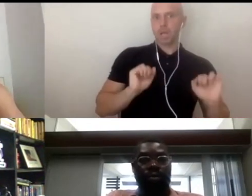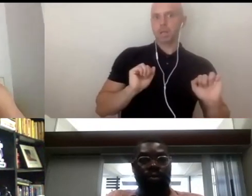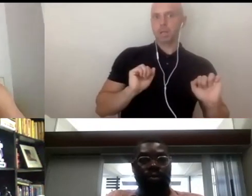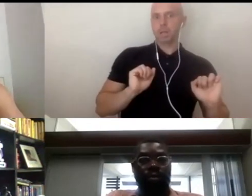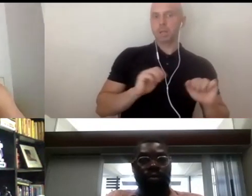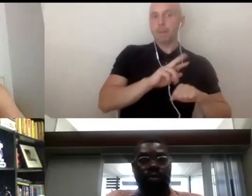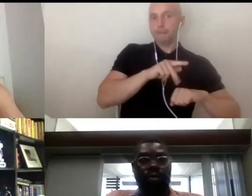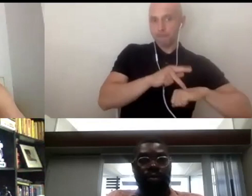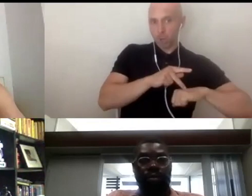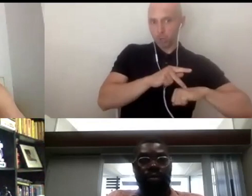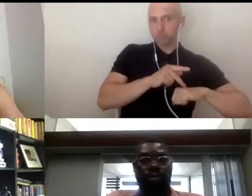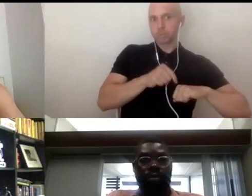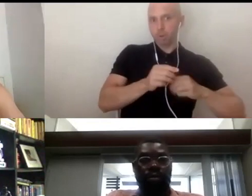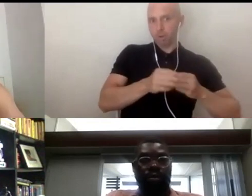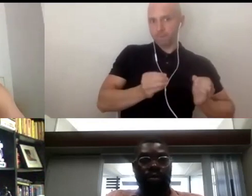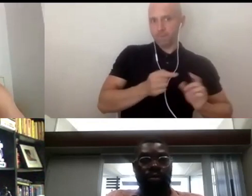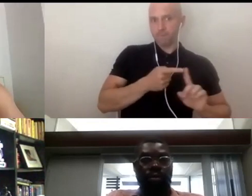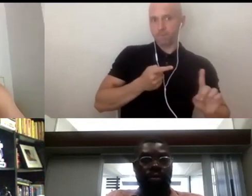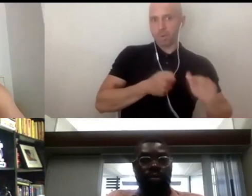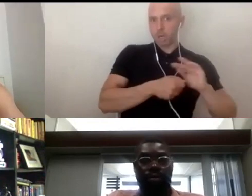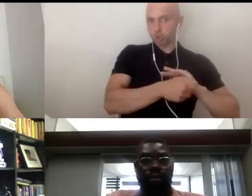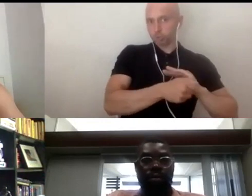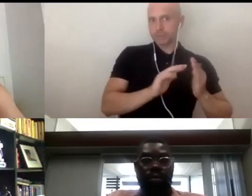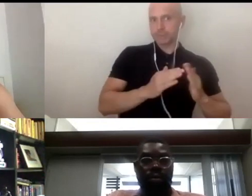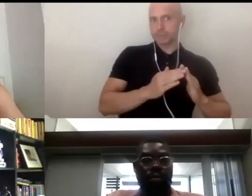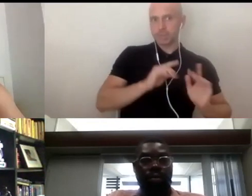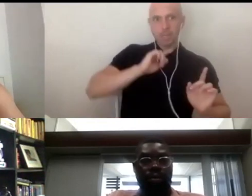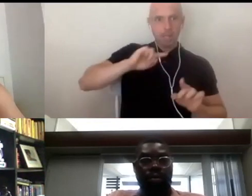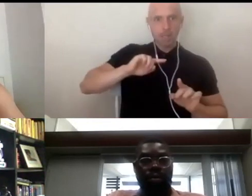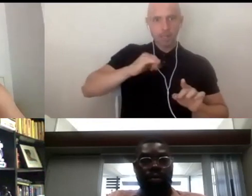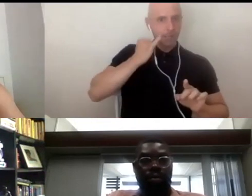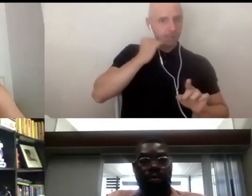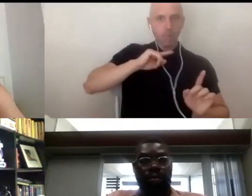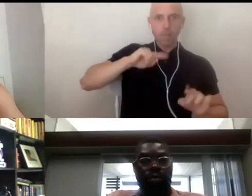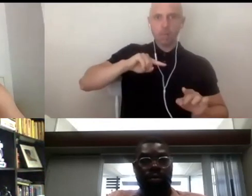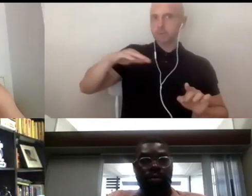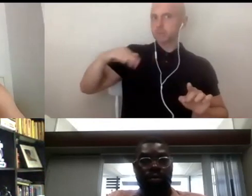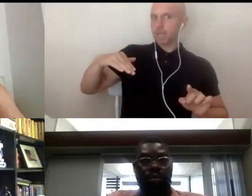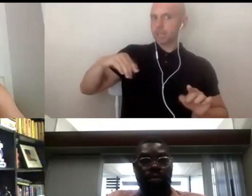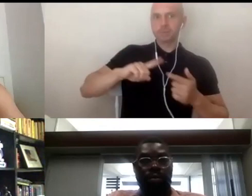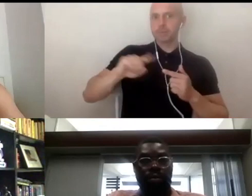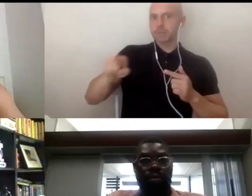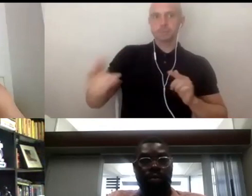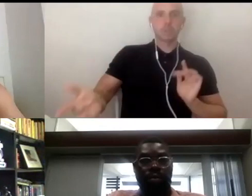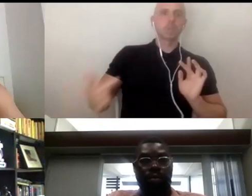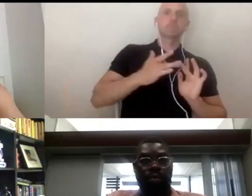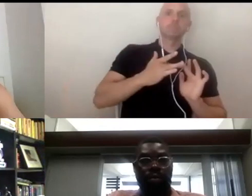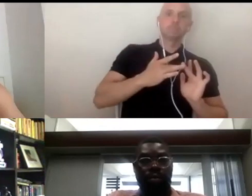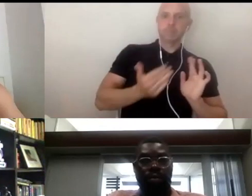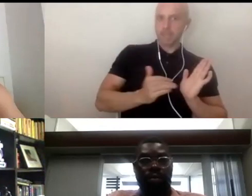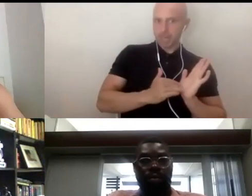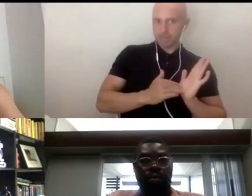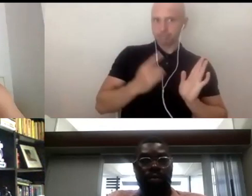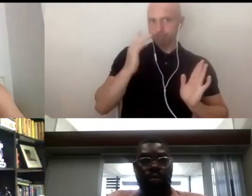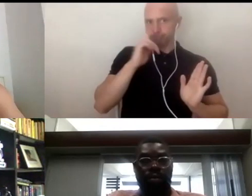to you yet on that particular piece. If they haven't, I would encourage you to again reach back out to them. But again,